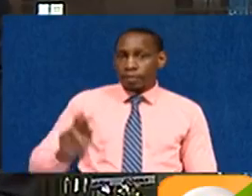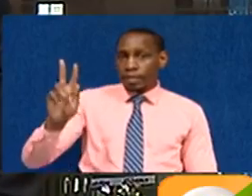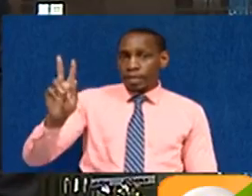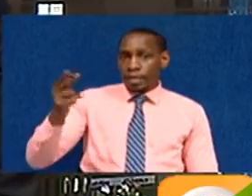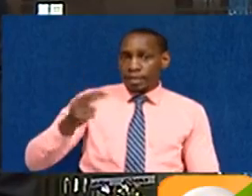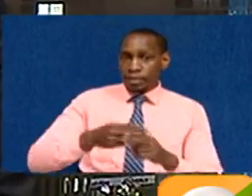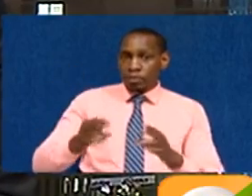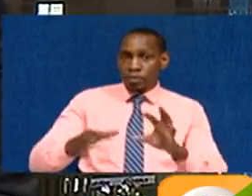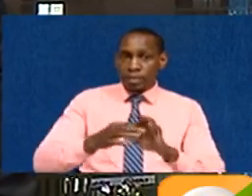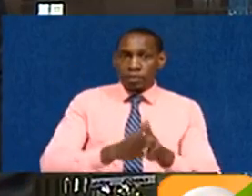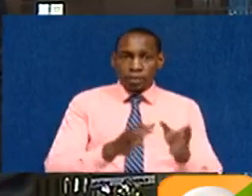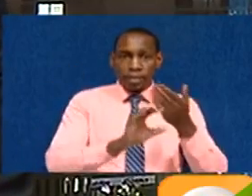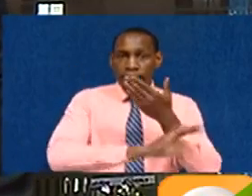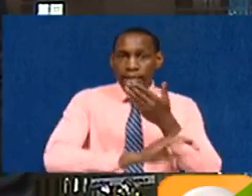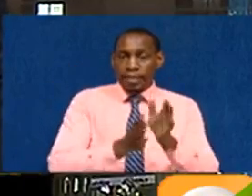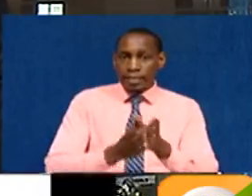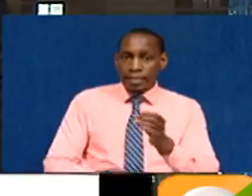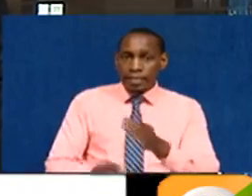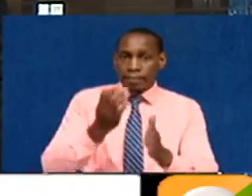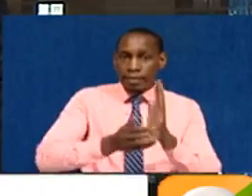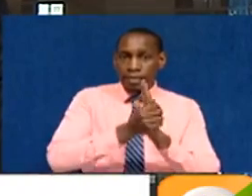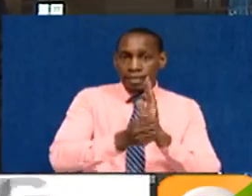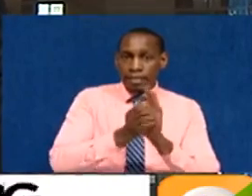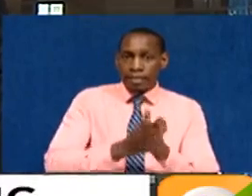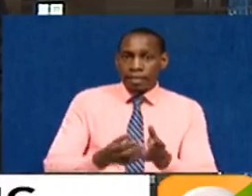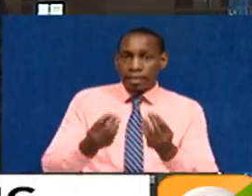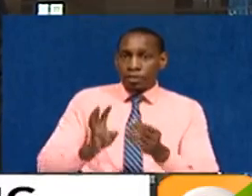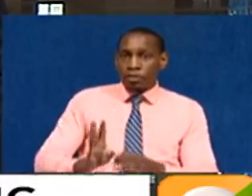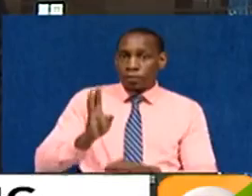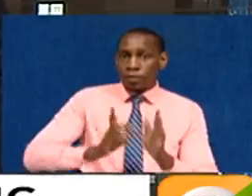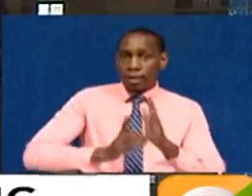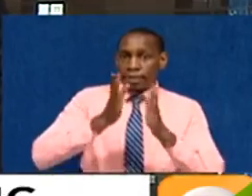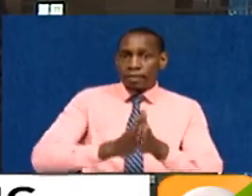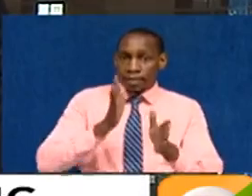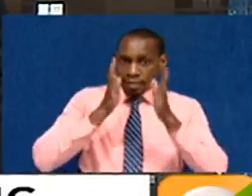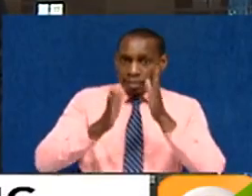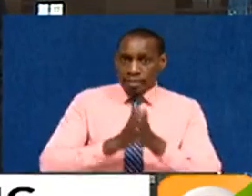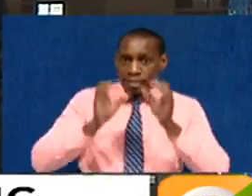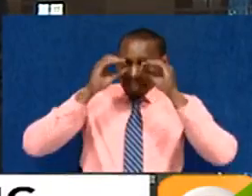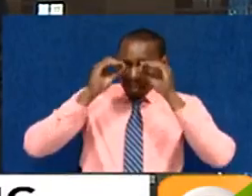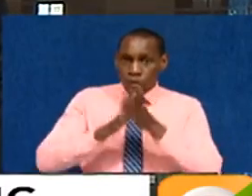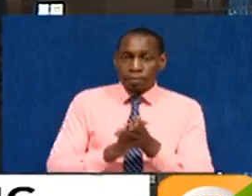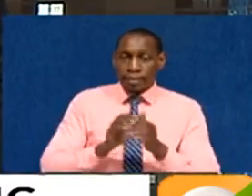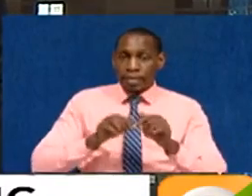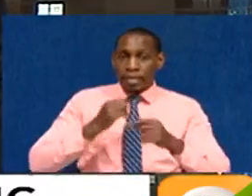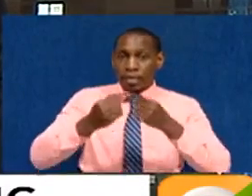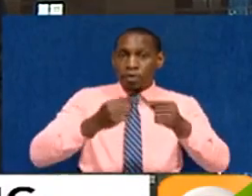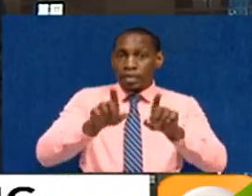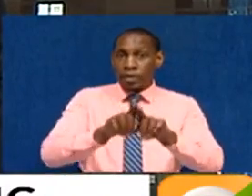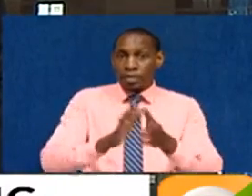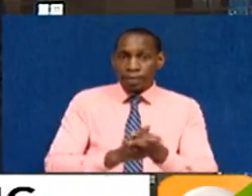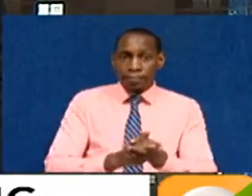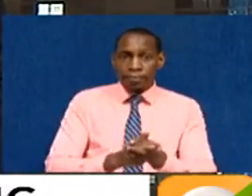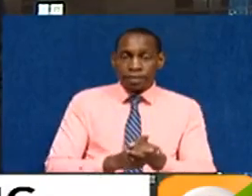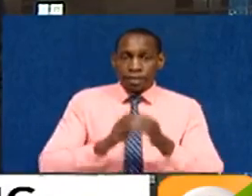Kenya will soon join the League of Countries producing skilled software developers if an initiative by Google is anything to go by.